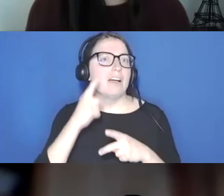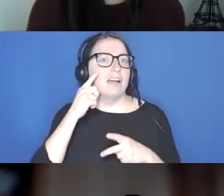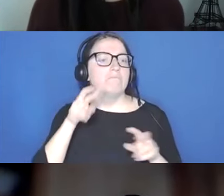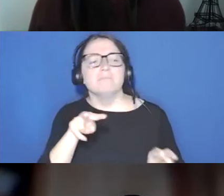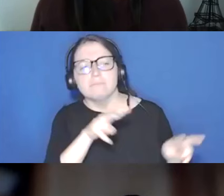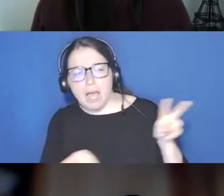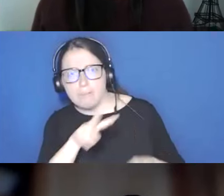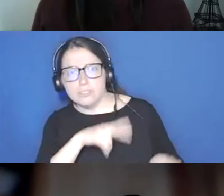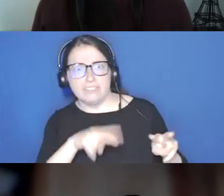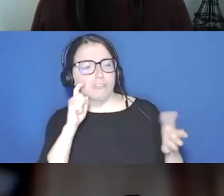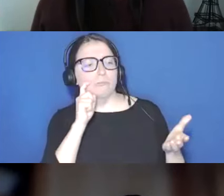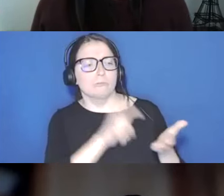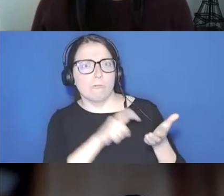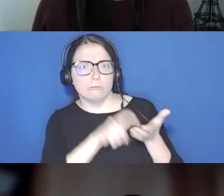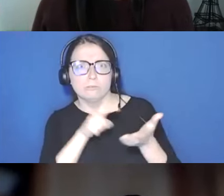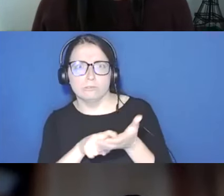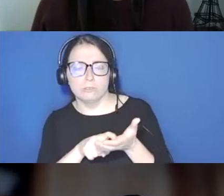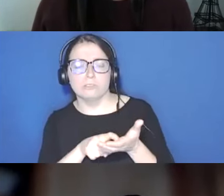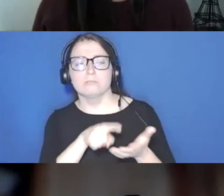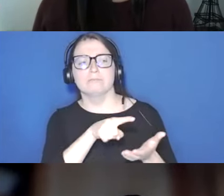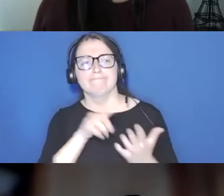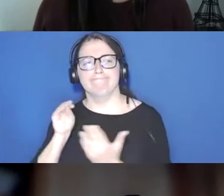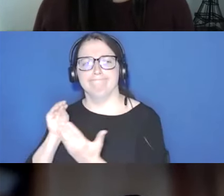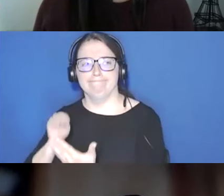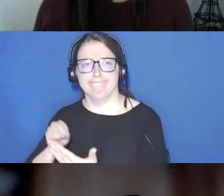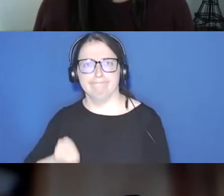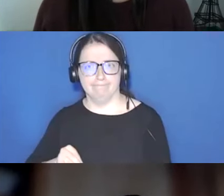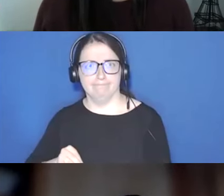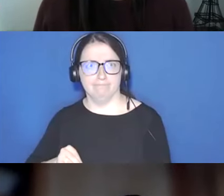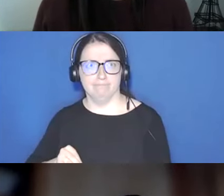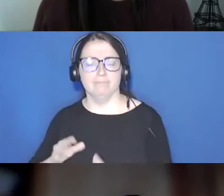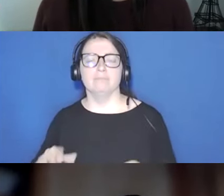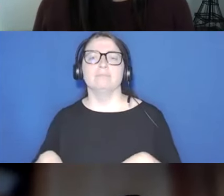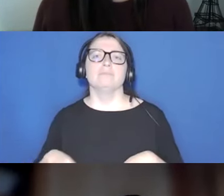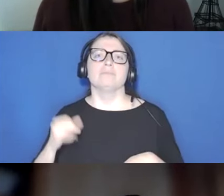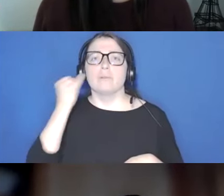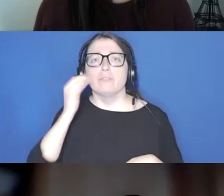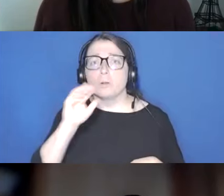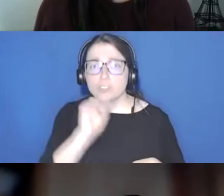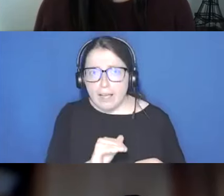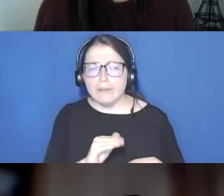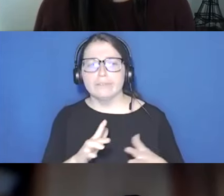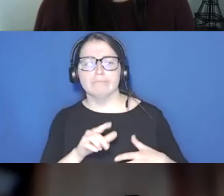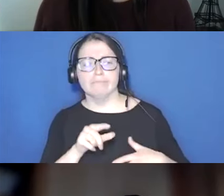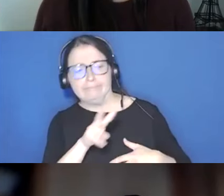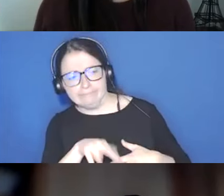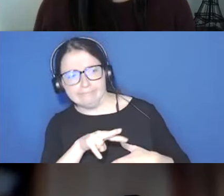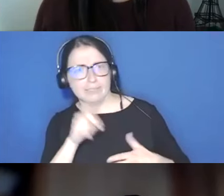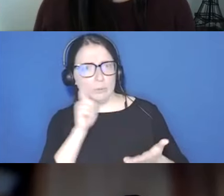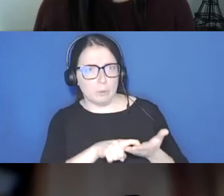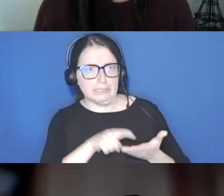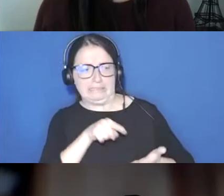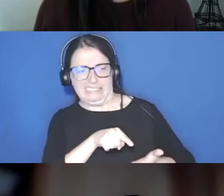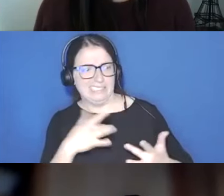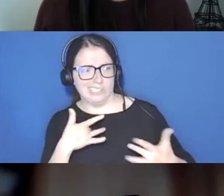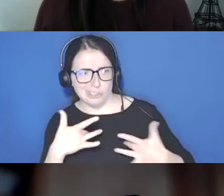with your child is to pretty much jot it down. Any concerns or questions, I would just recommend writing it down